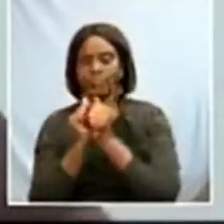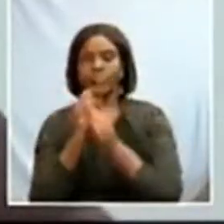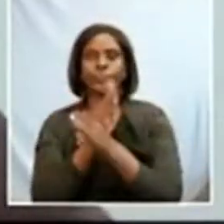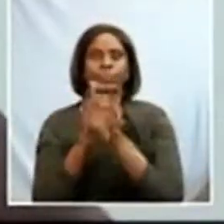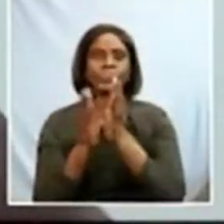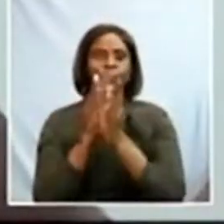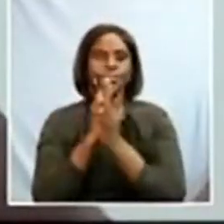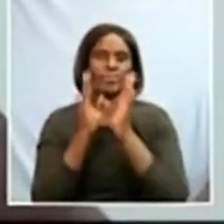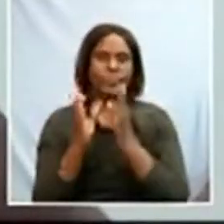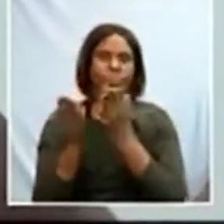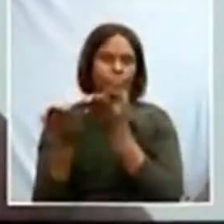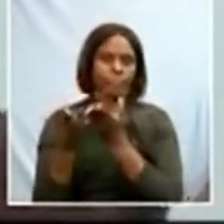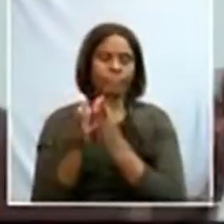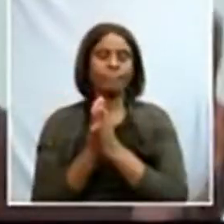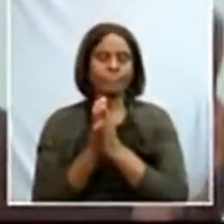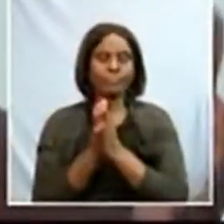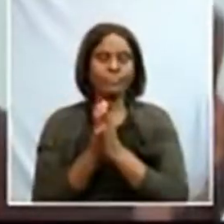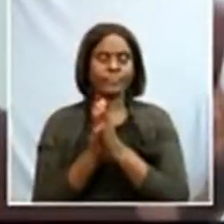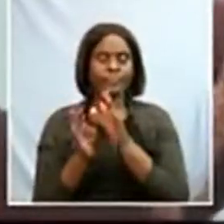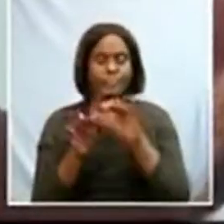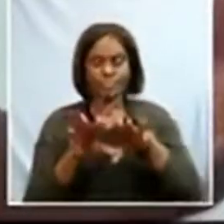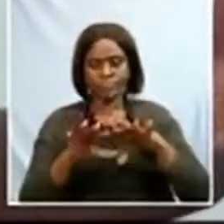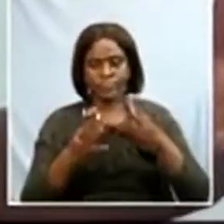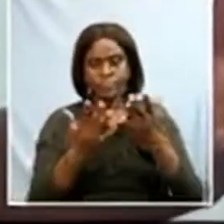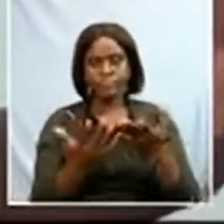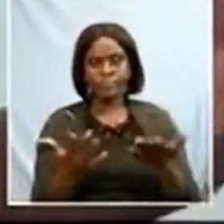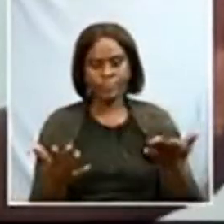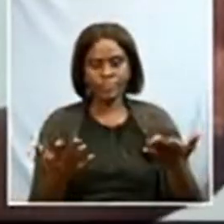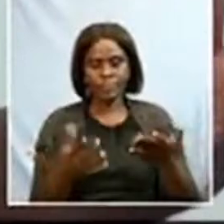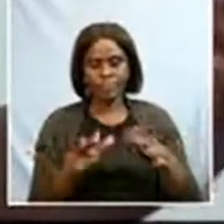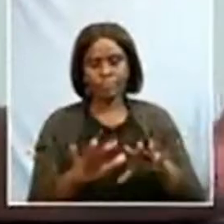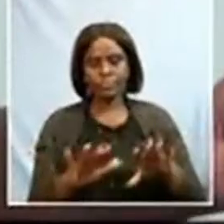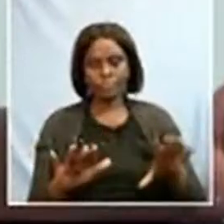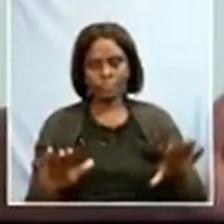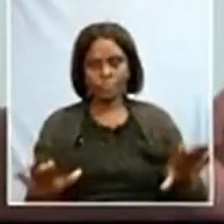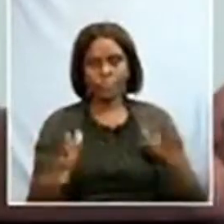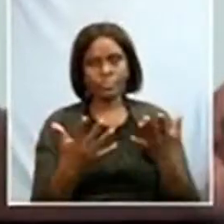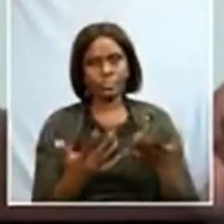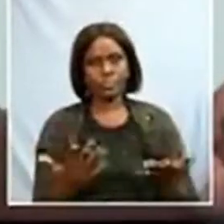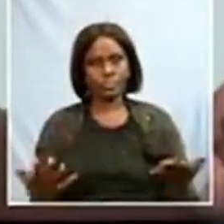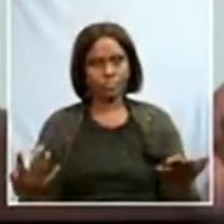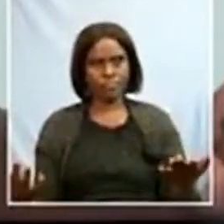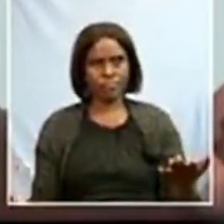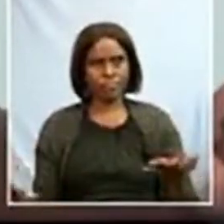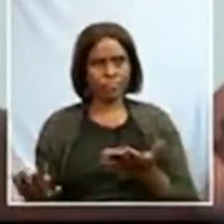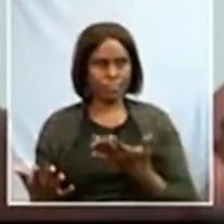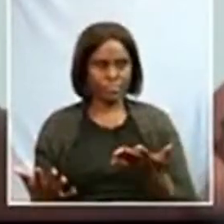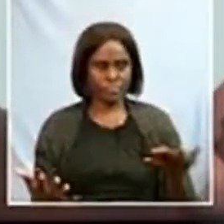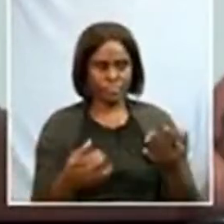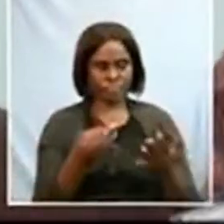contractors. Laying out of a drawing.